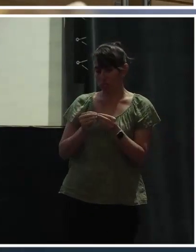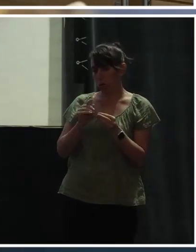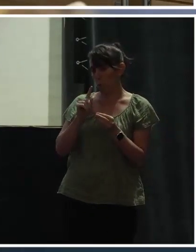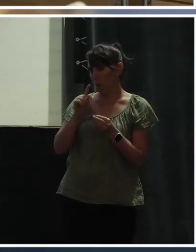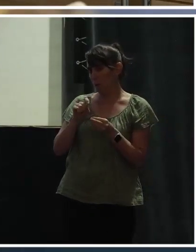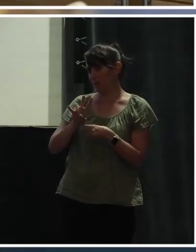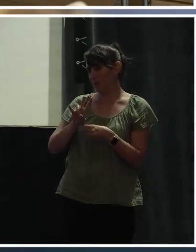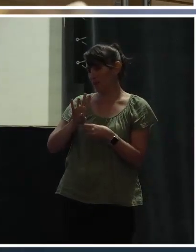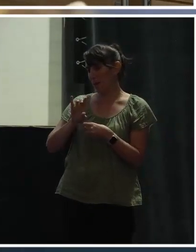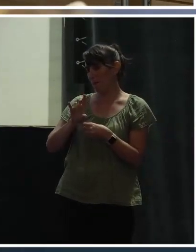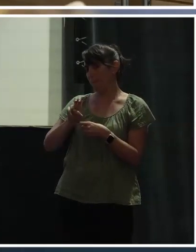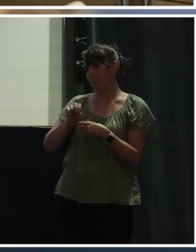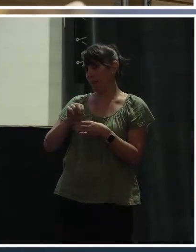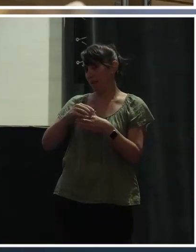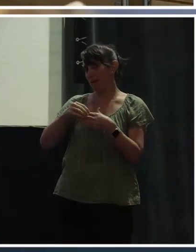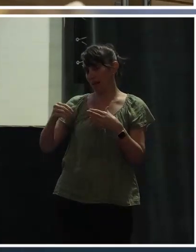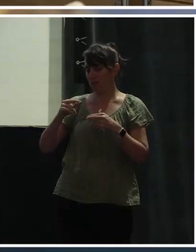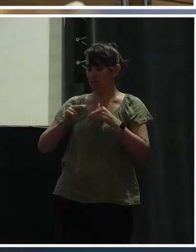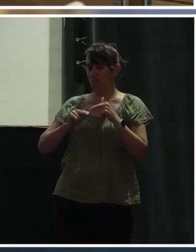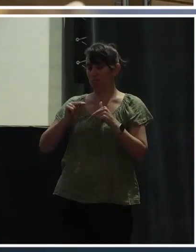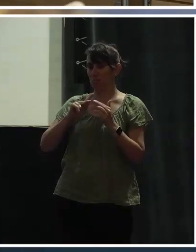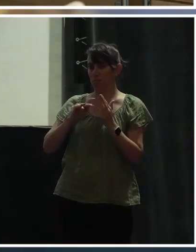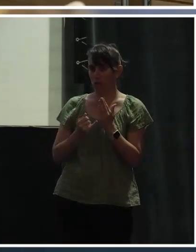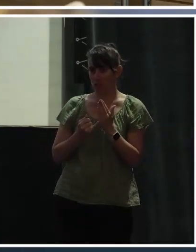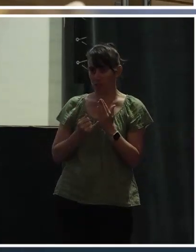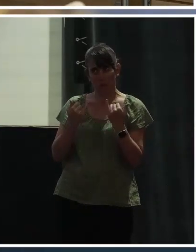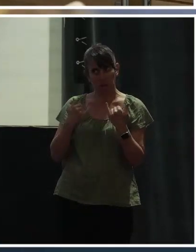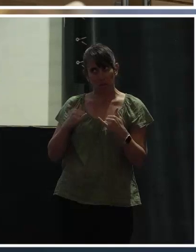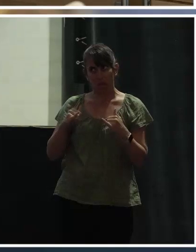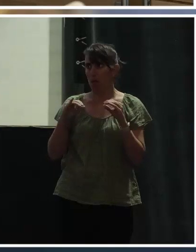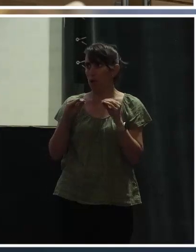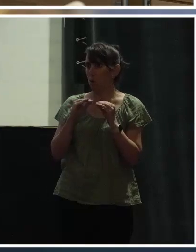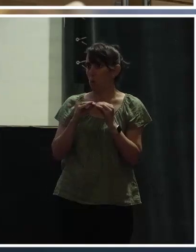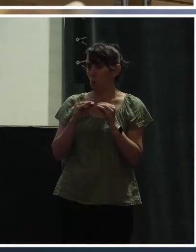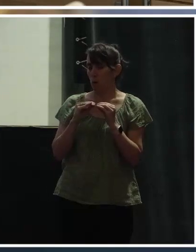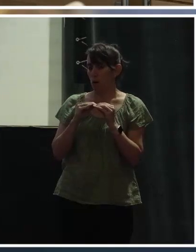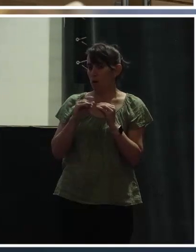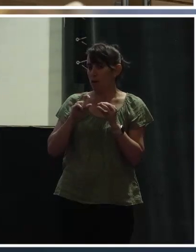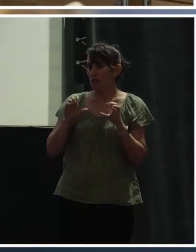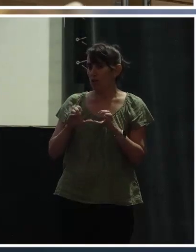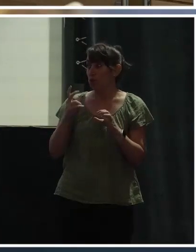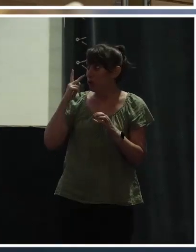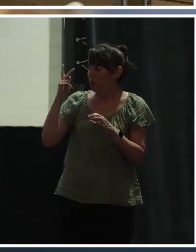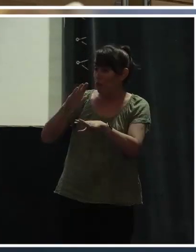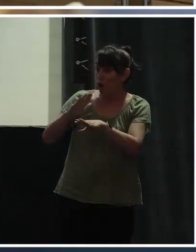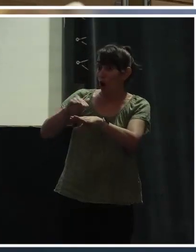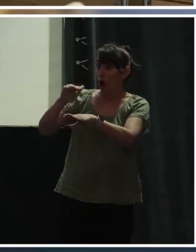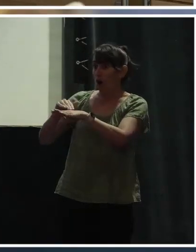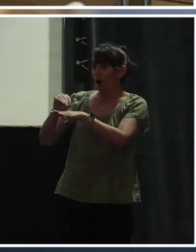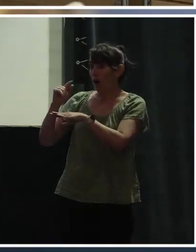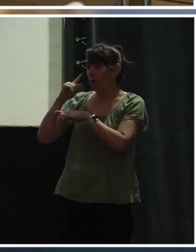of funded capital projects. There is more to be done. You can see the call out there for Finite